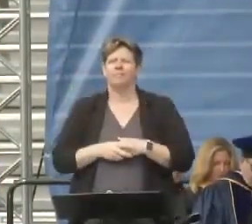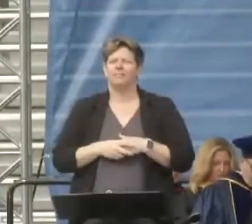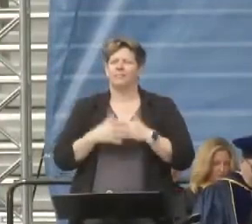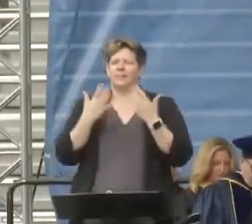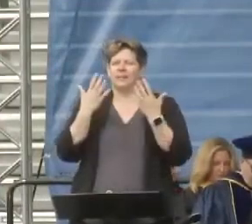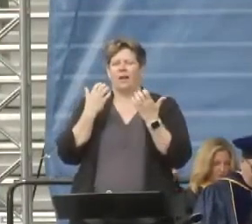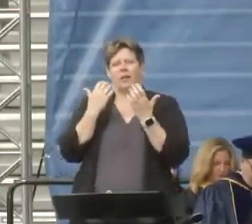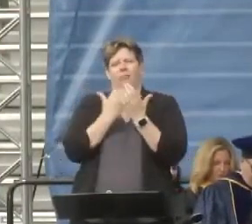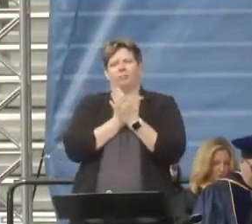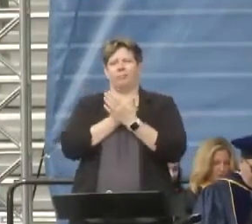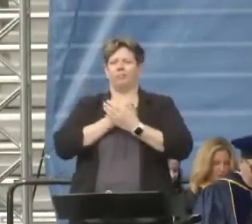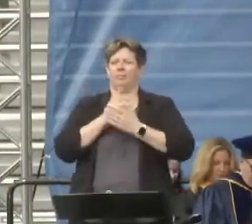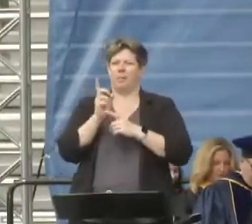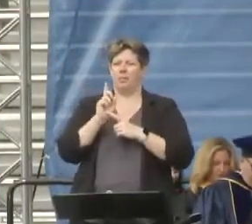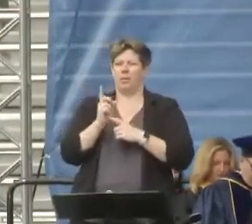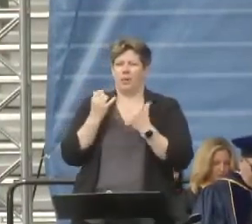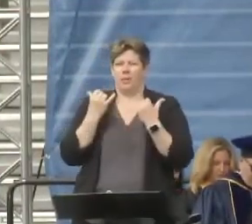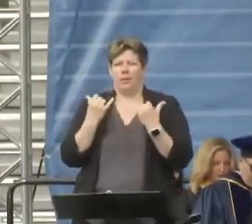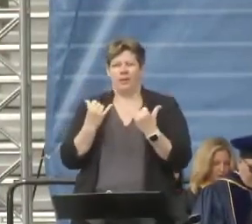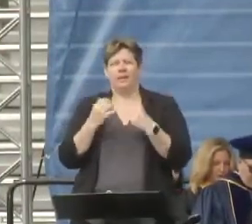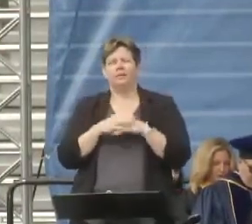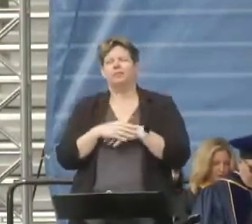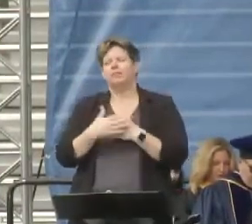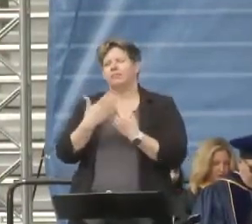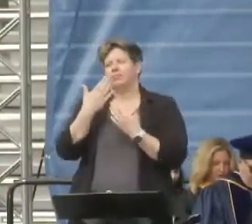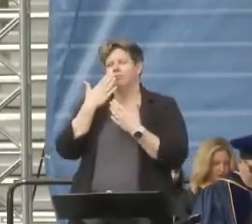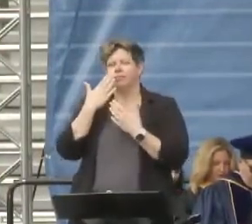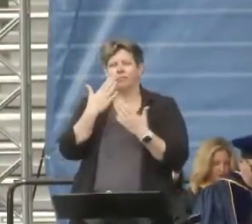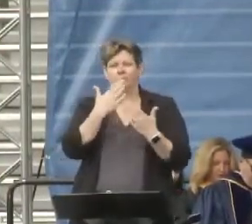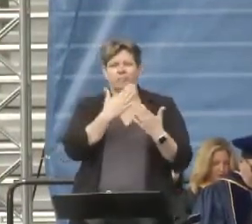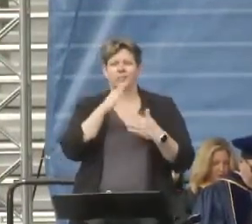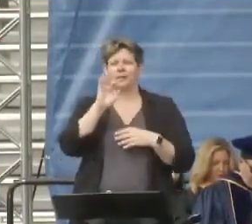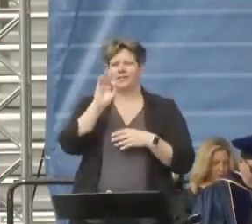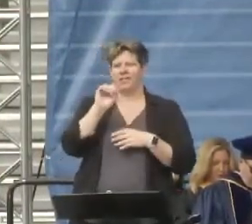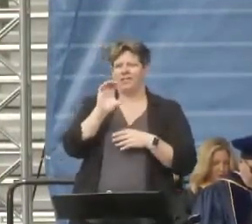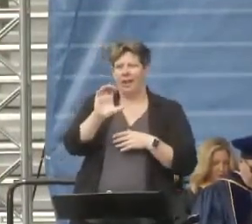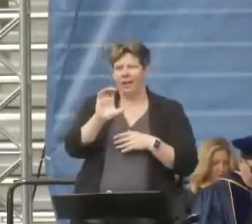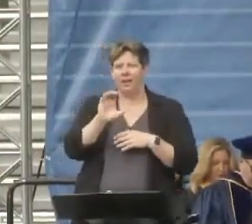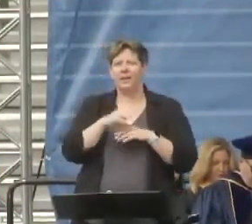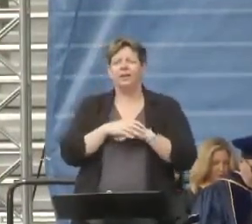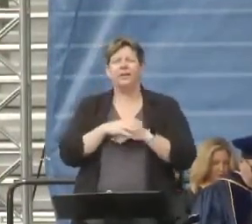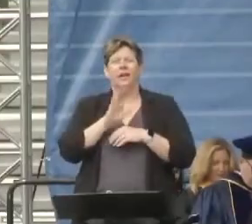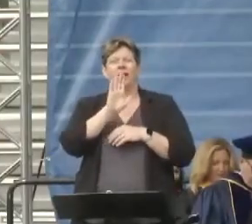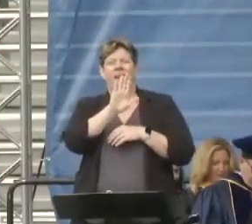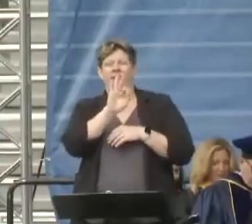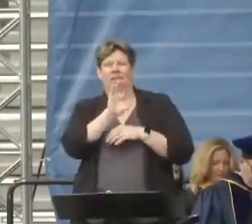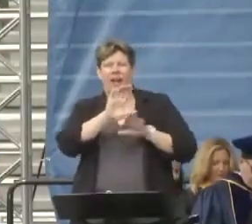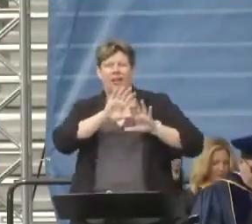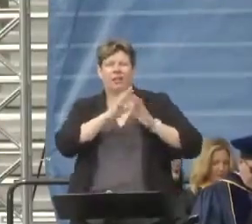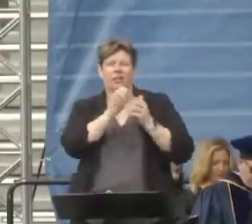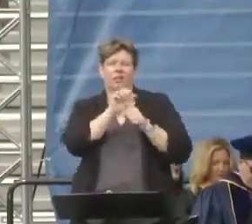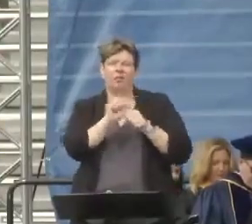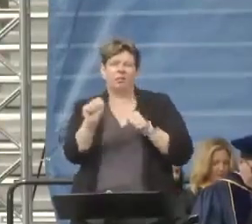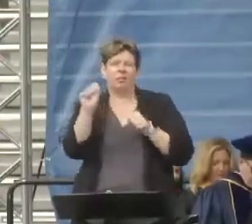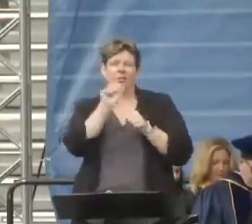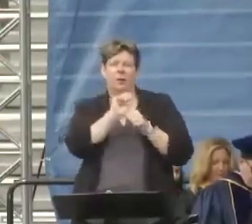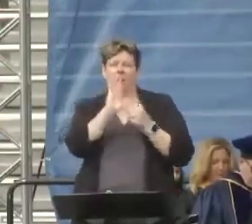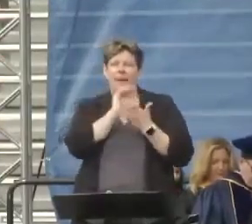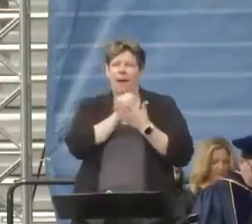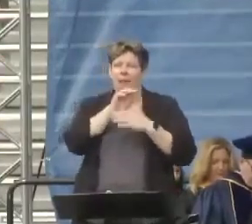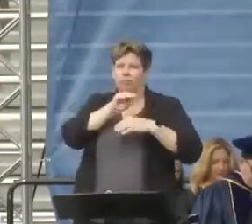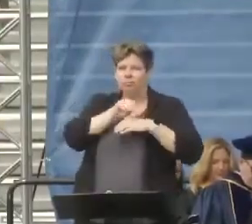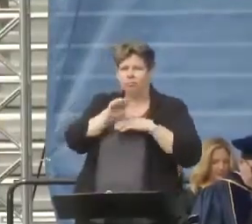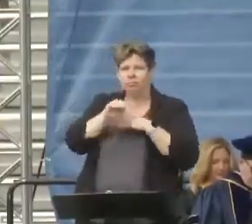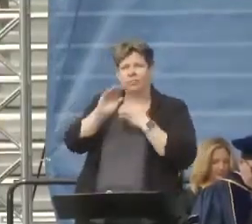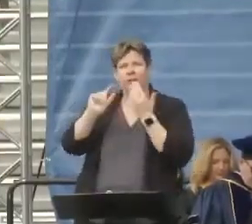me take a moment also to commend our faculty, whose efforts guided our graduates